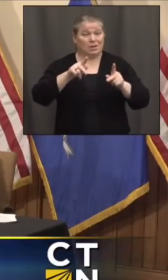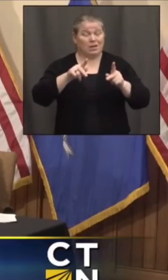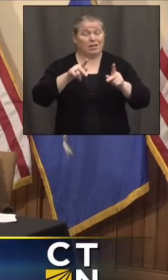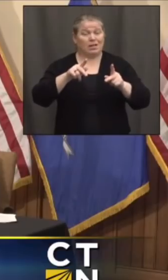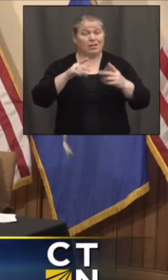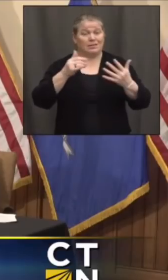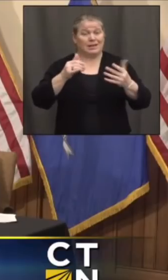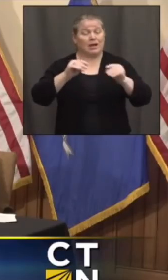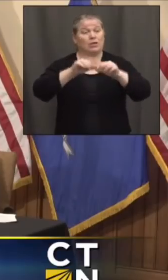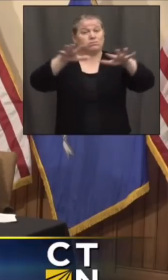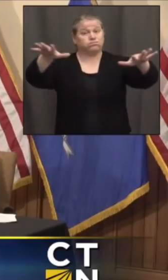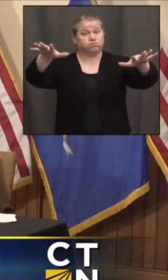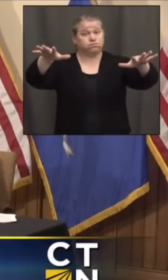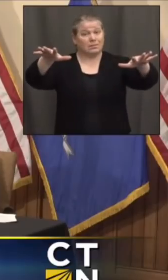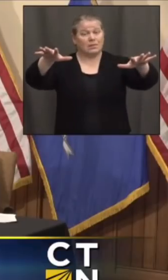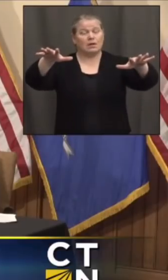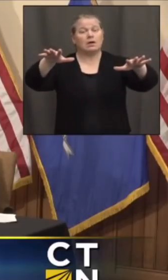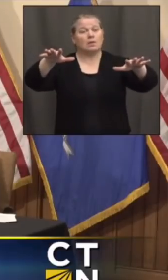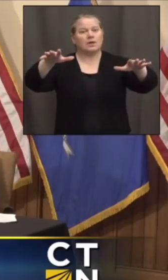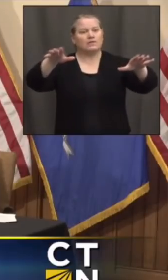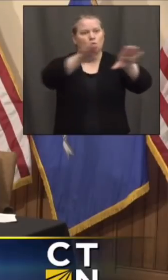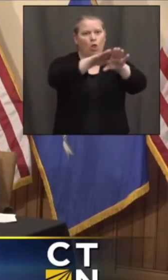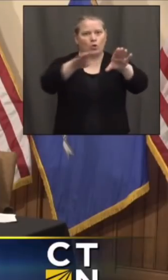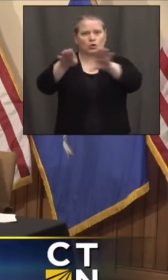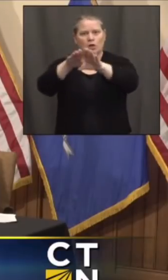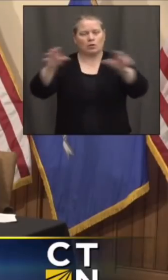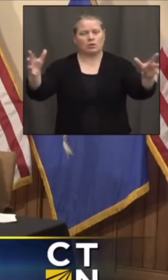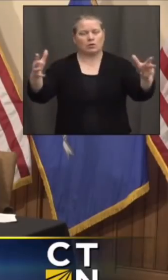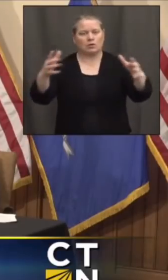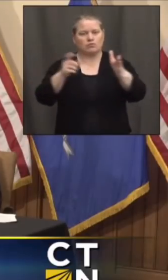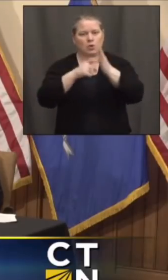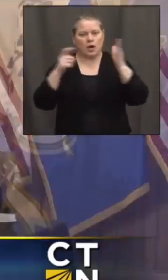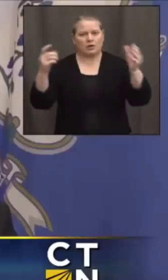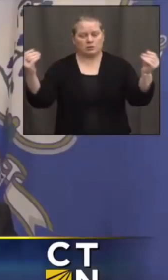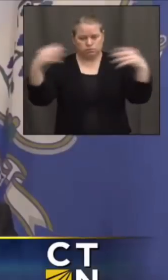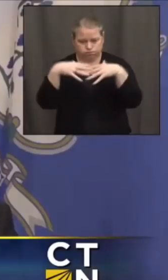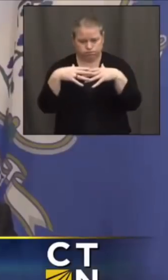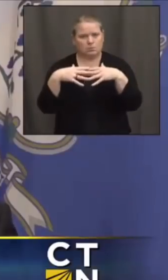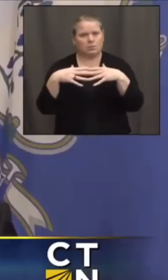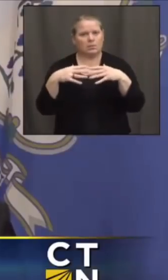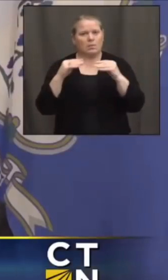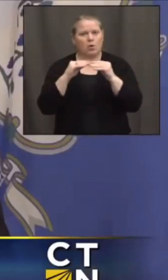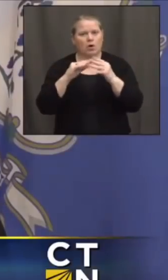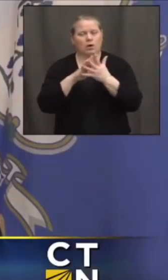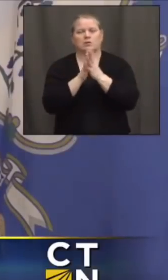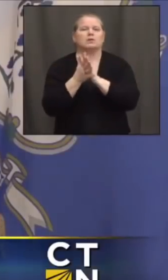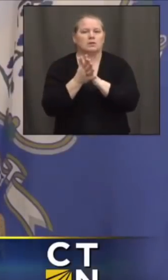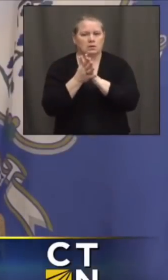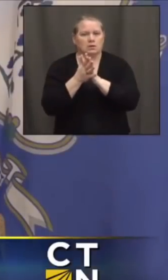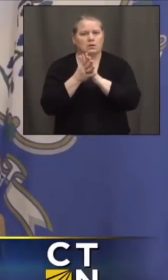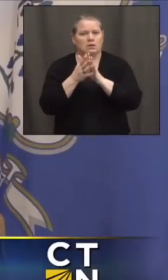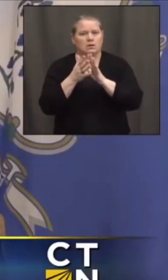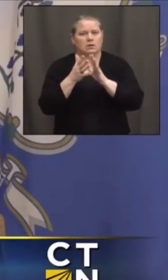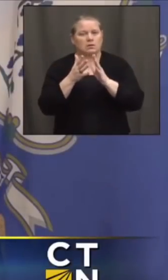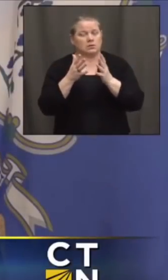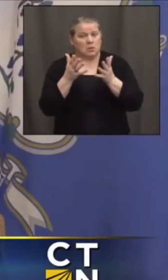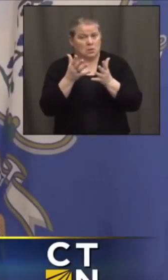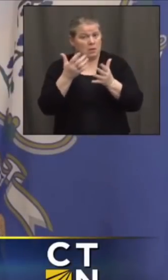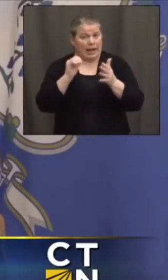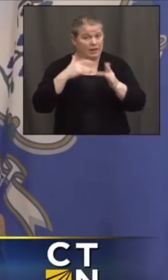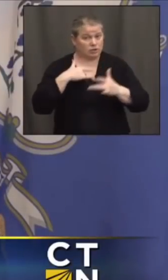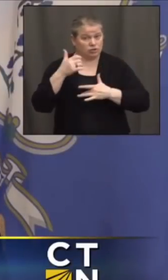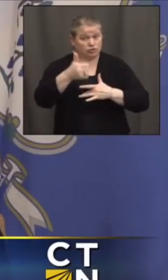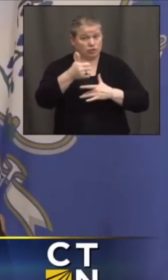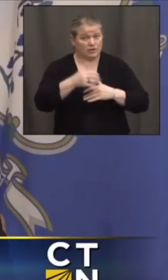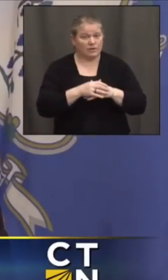proximity to each other, less social distancing. Yeah, Hugh, we had that conversation with Angel, and he addressed